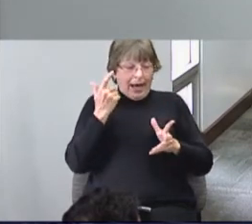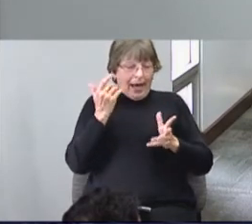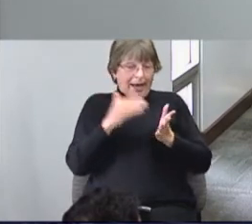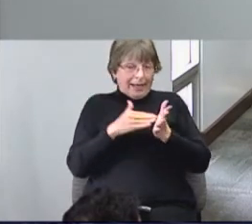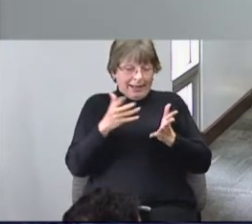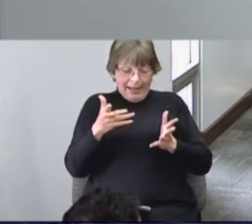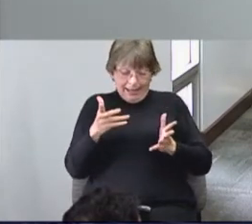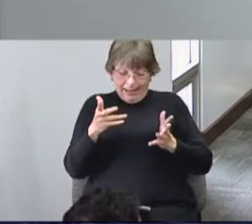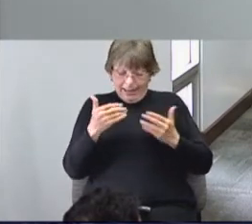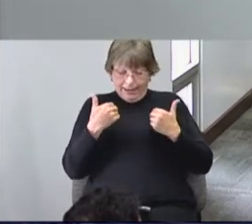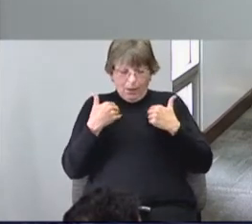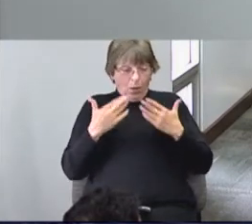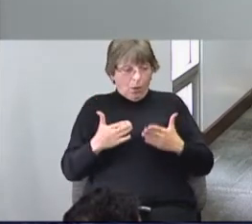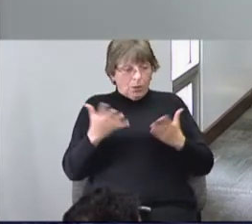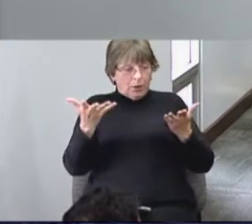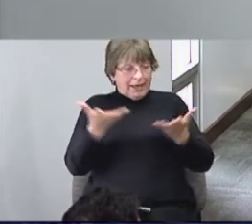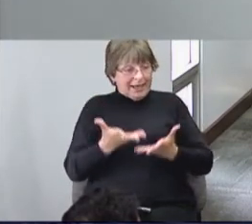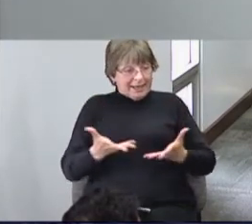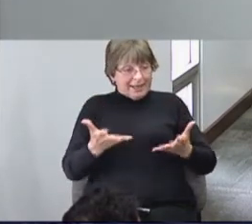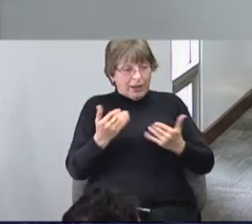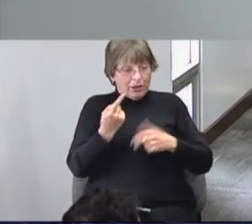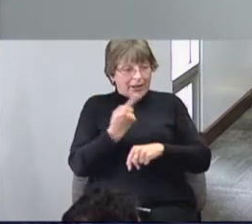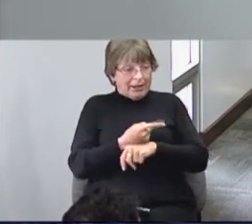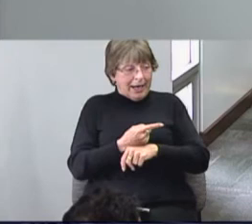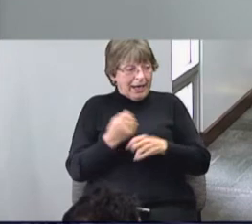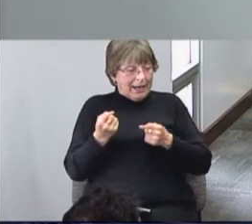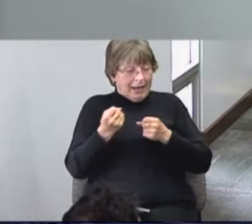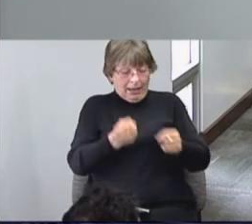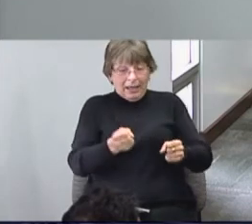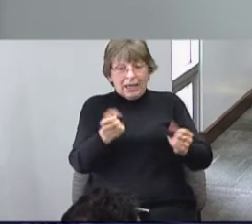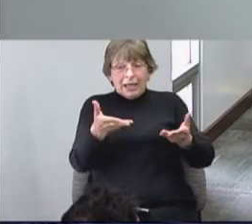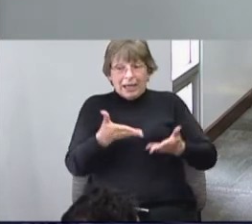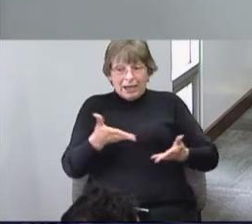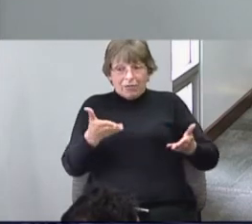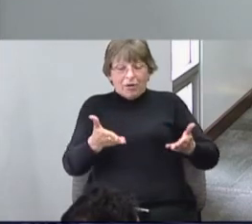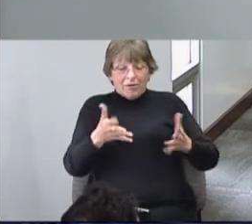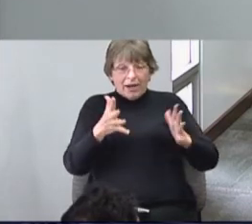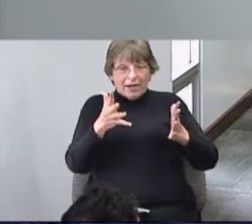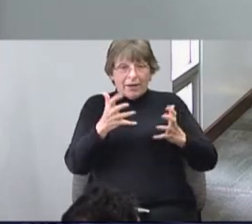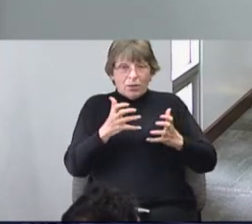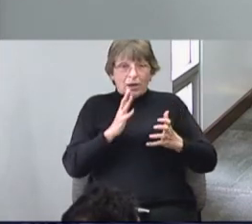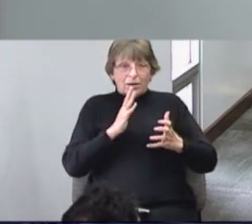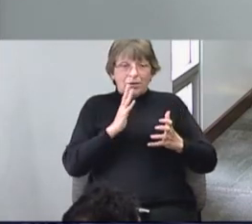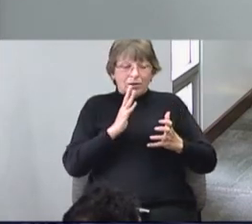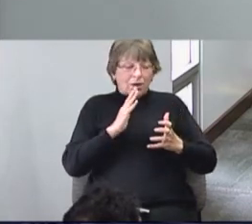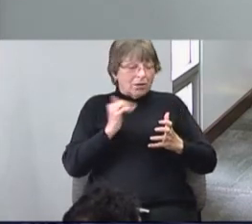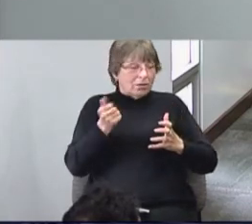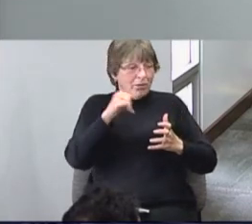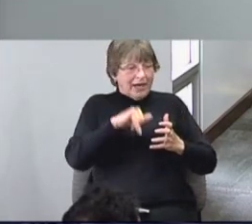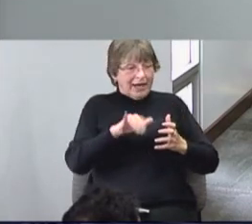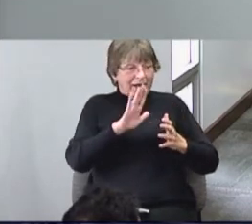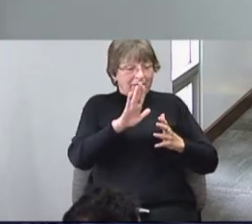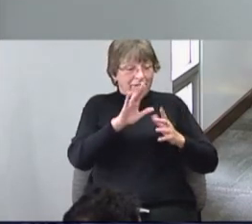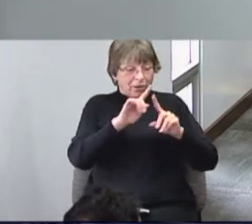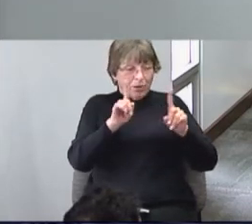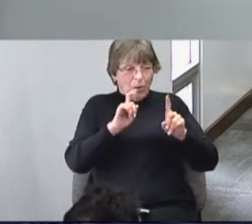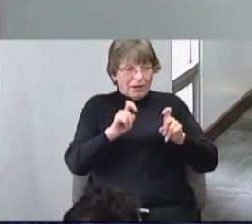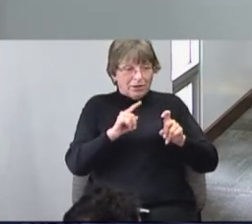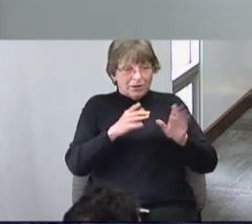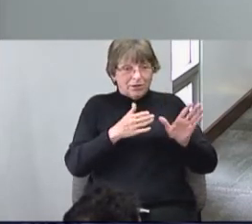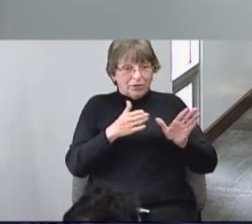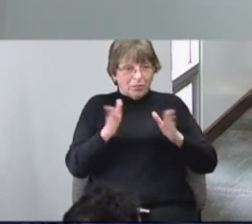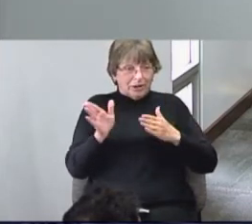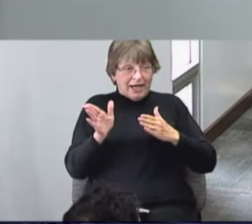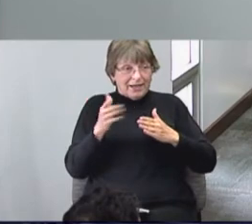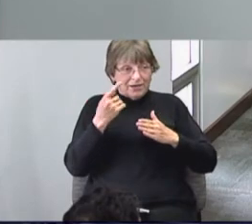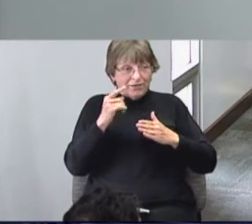hotel owner is present today, made the trip up to basically be able to address any questions the council might have on what his intent and plans are